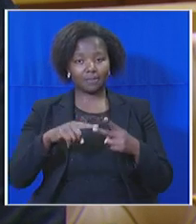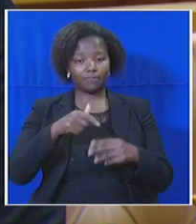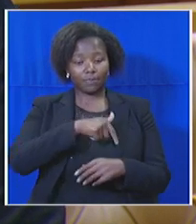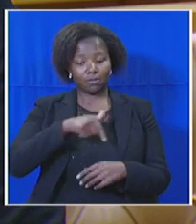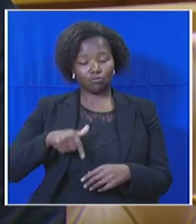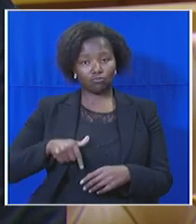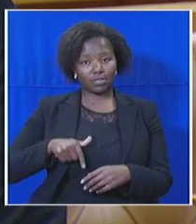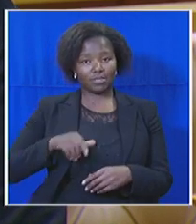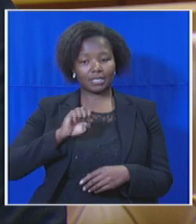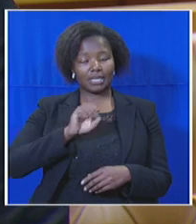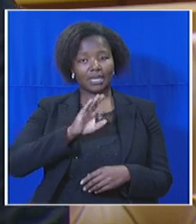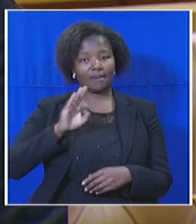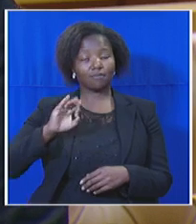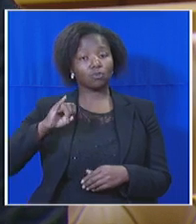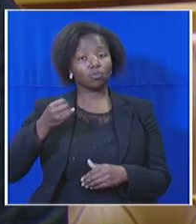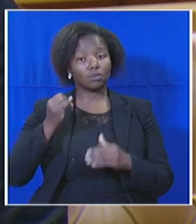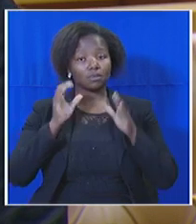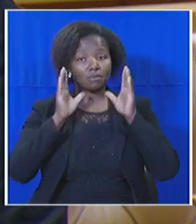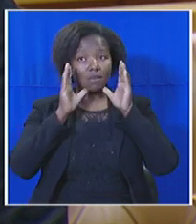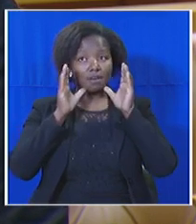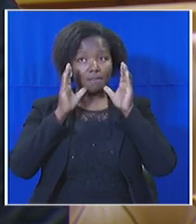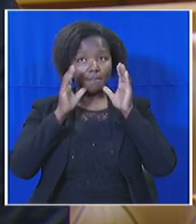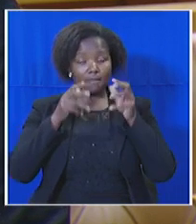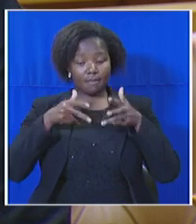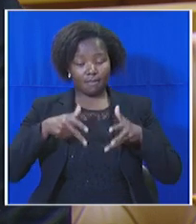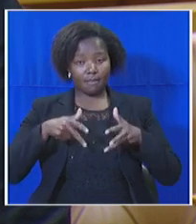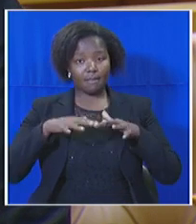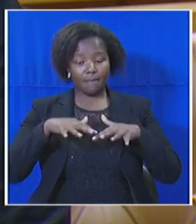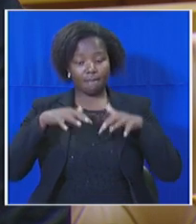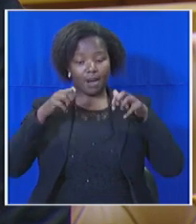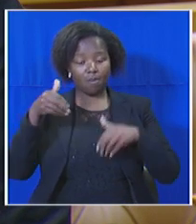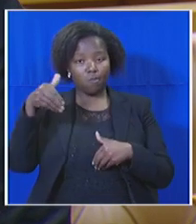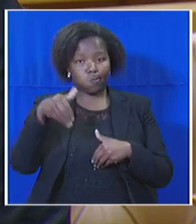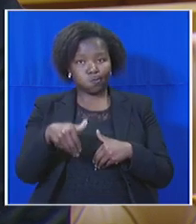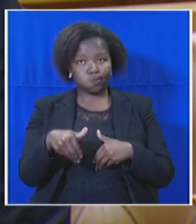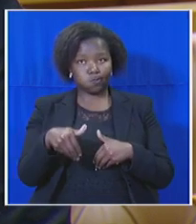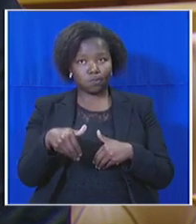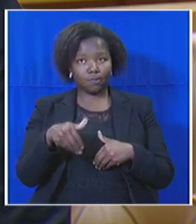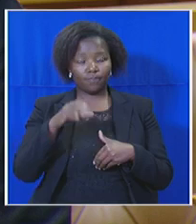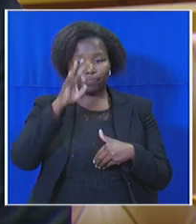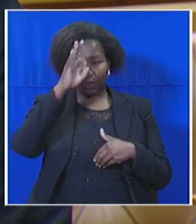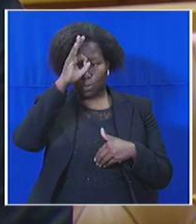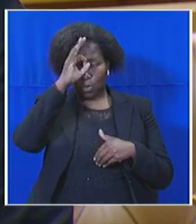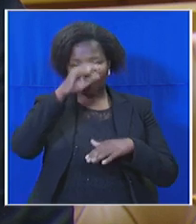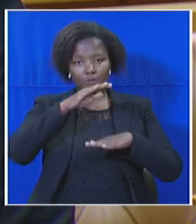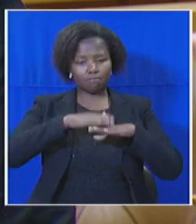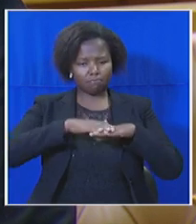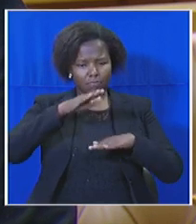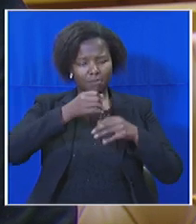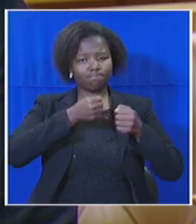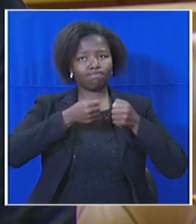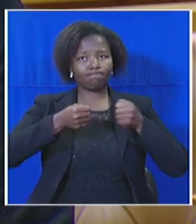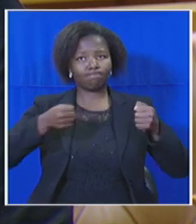Fighters, Julius Malema, is in the precinct of Parliament, there is more police visibility and the Speaker's